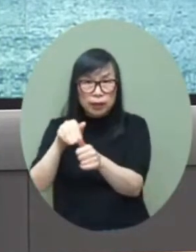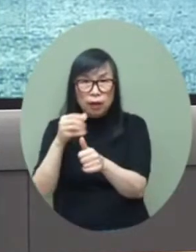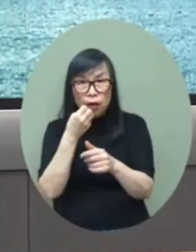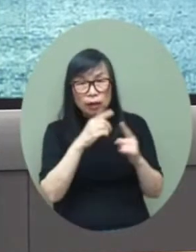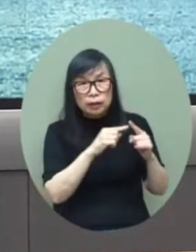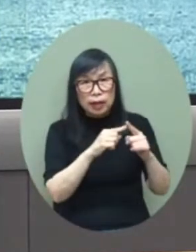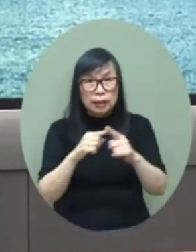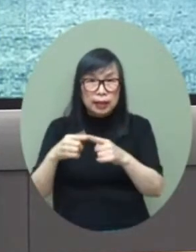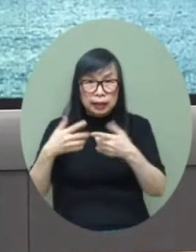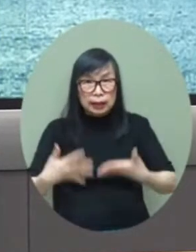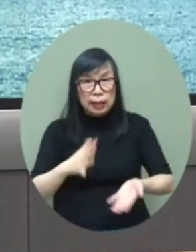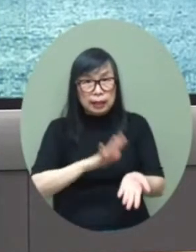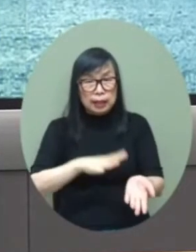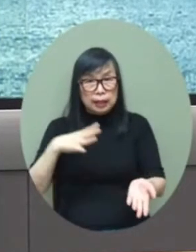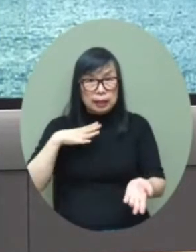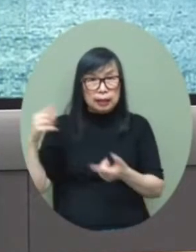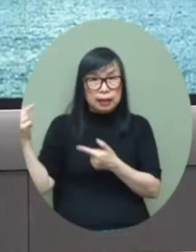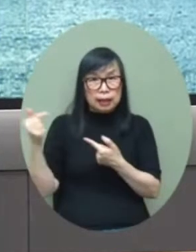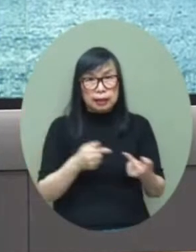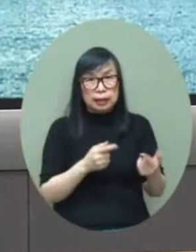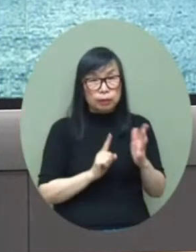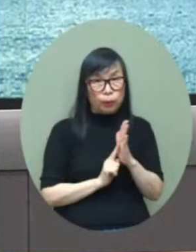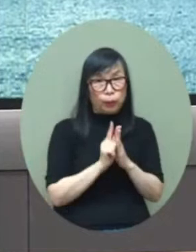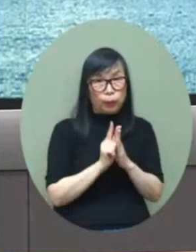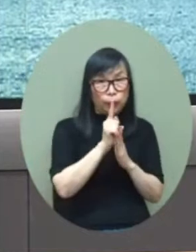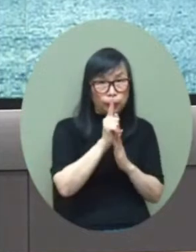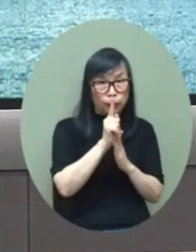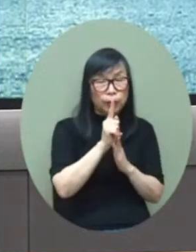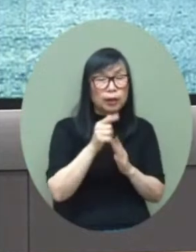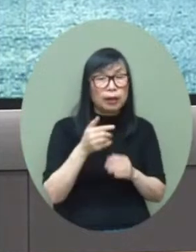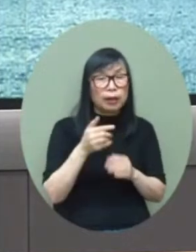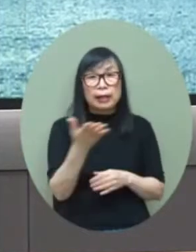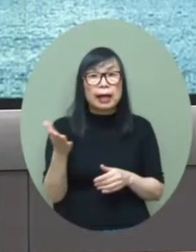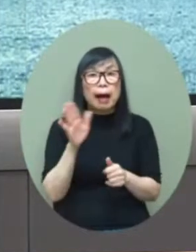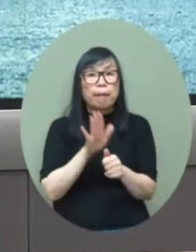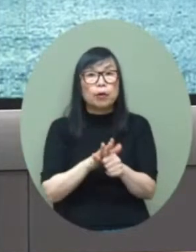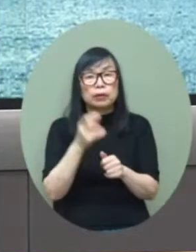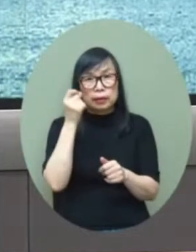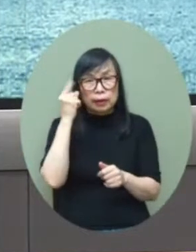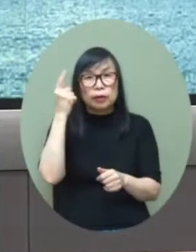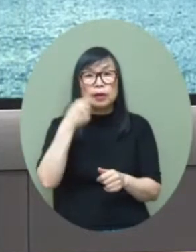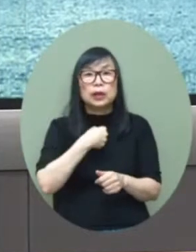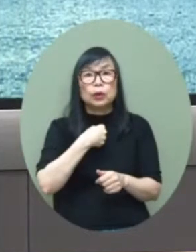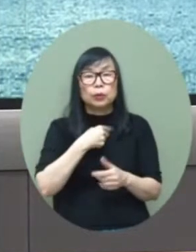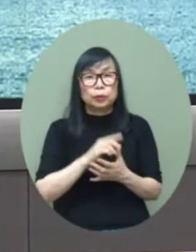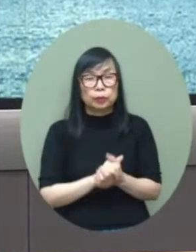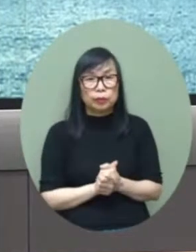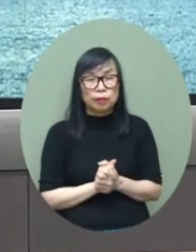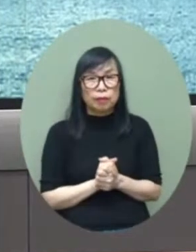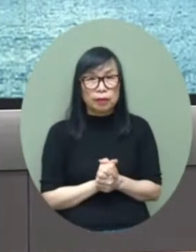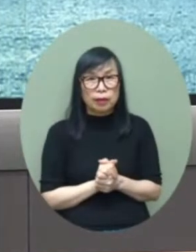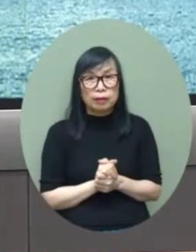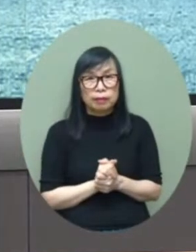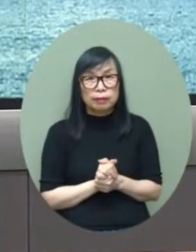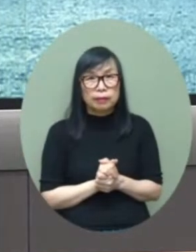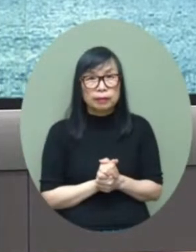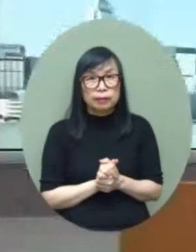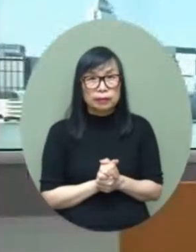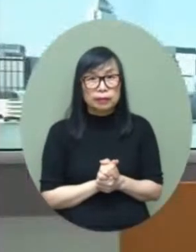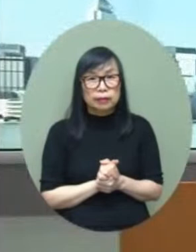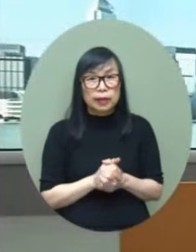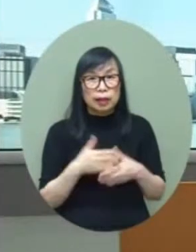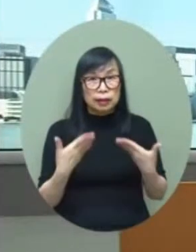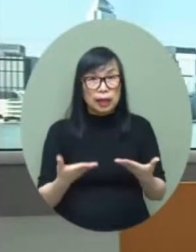to the hospital. And may I remind the public that the epidemic is on a rising trend and we should all